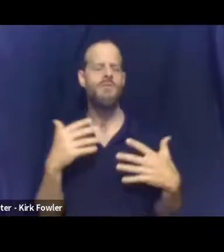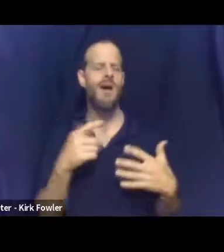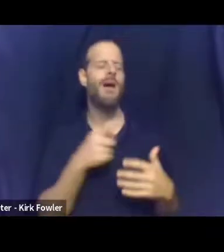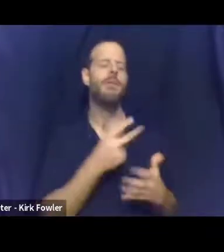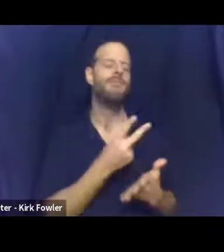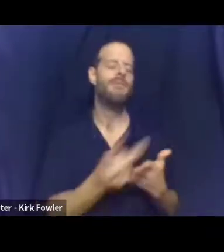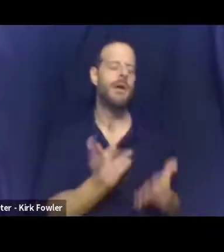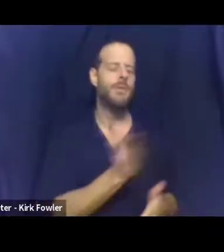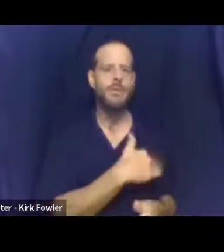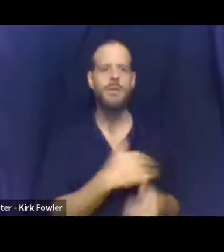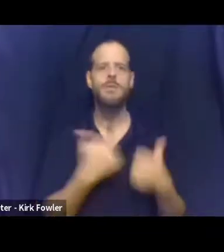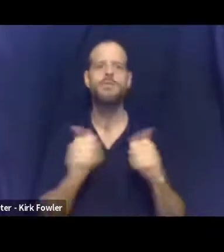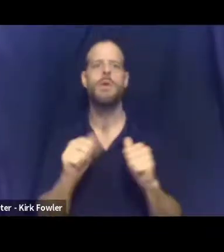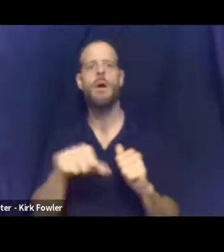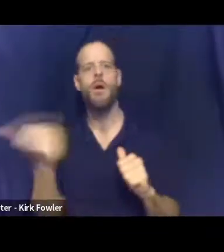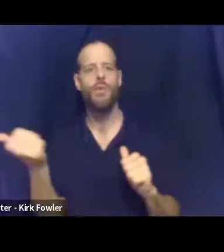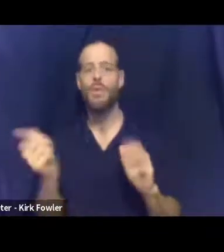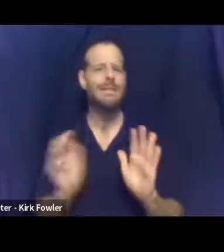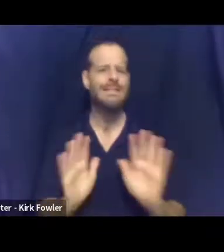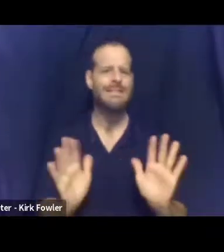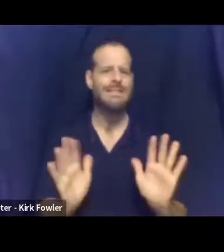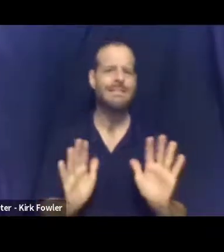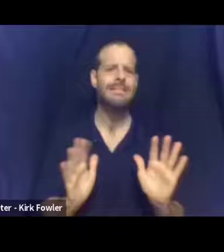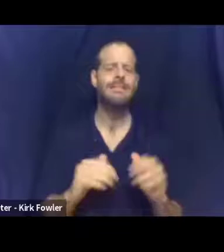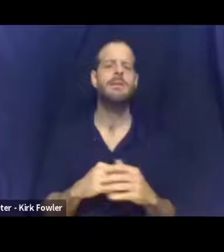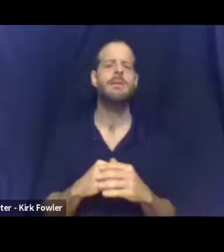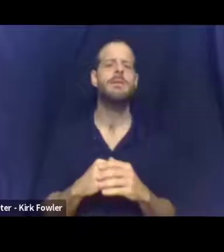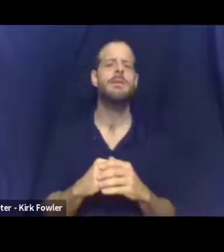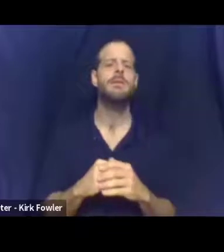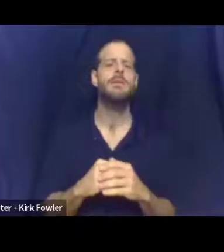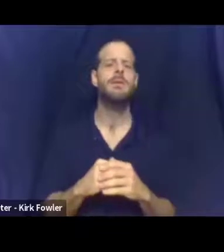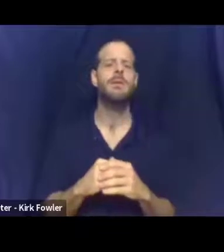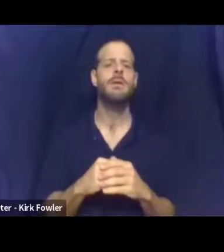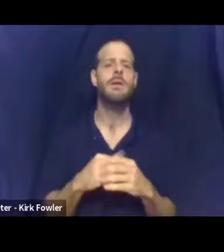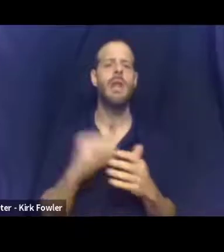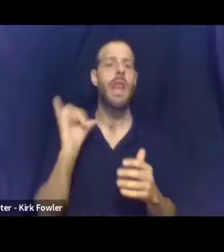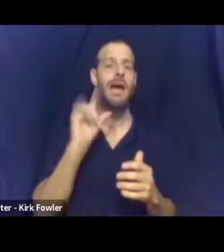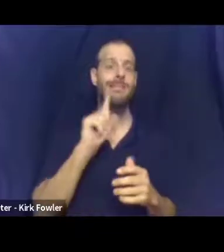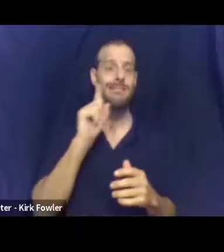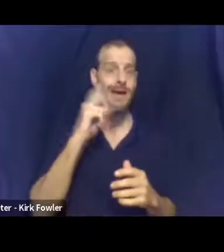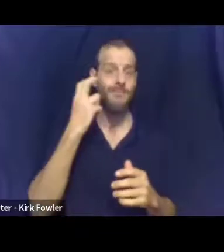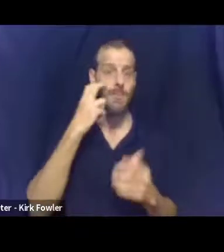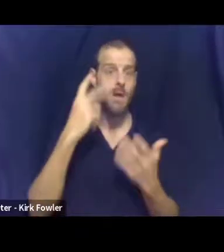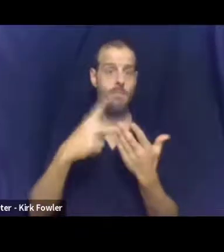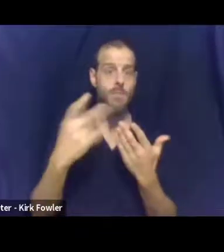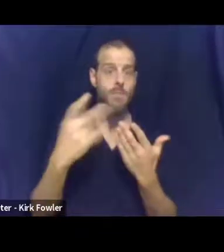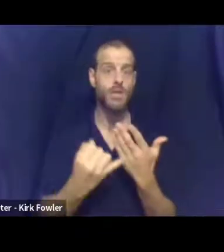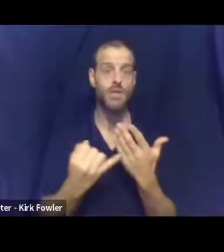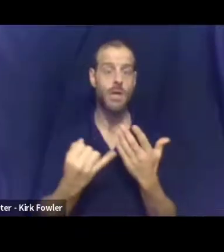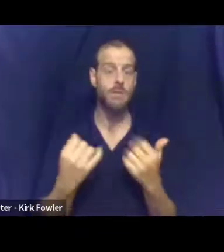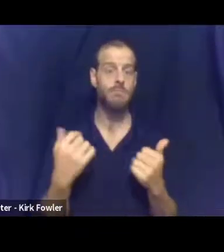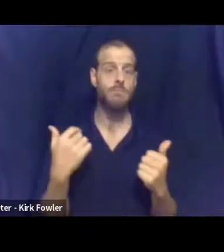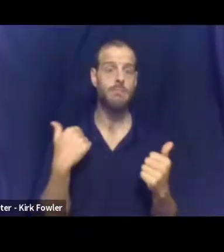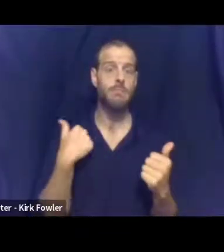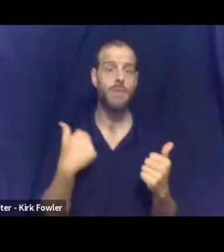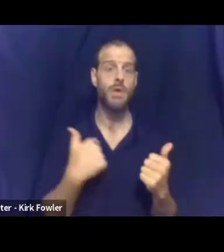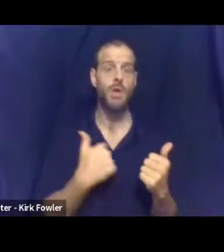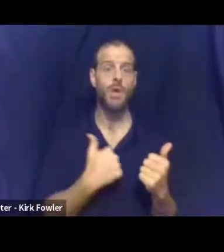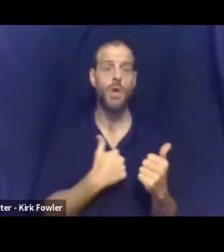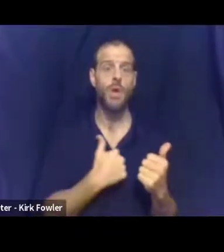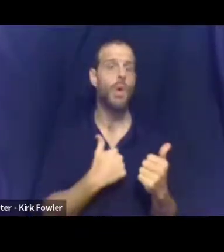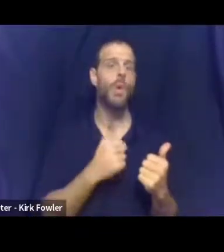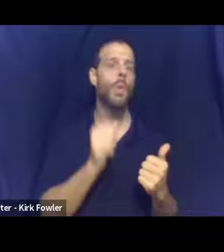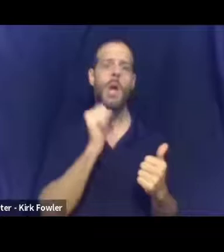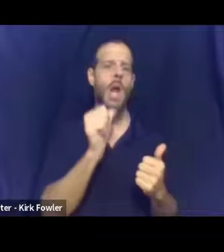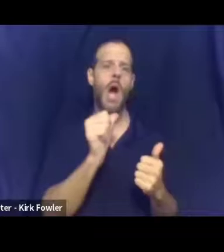Um, because what I always say, as far as death blind projects go is, you know, we're, we're not working directly with our kids